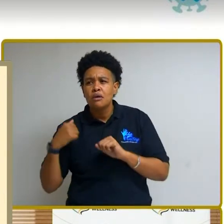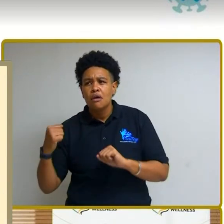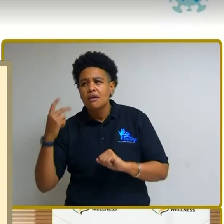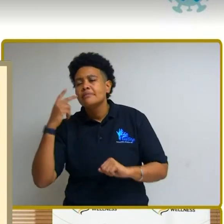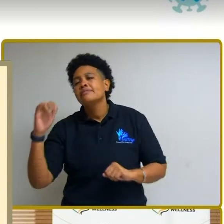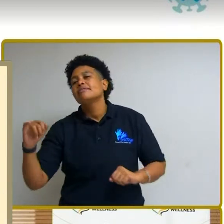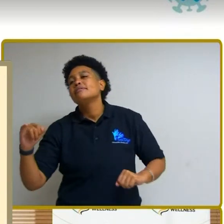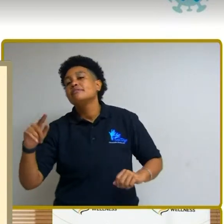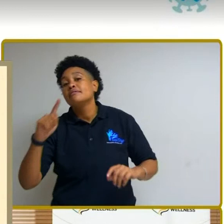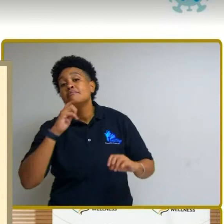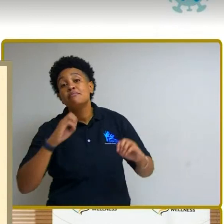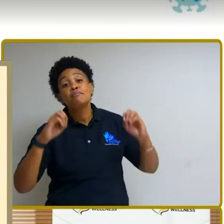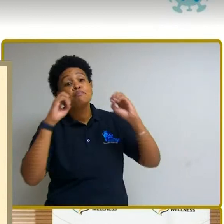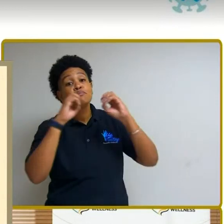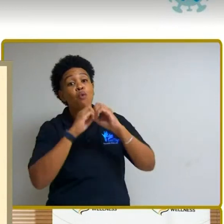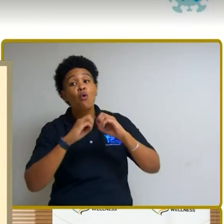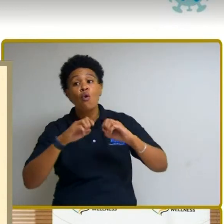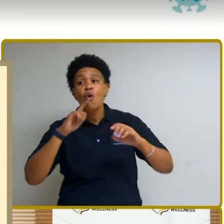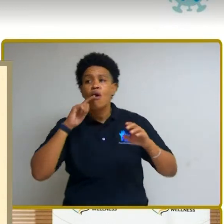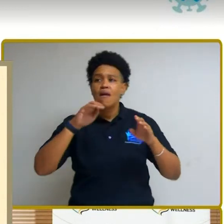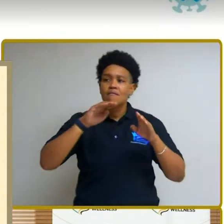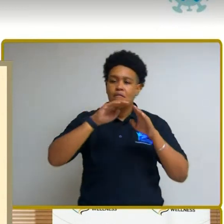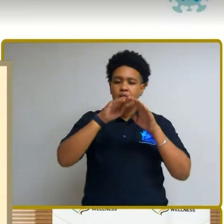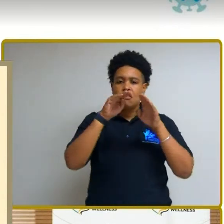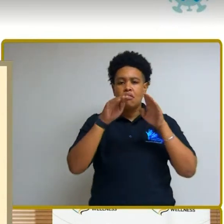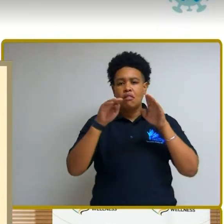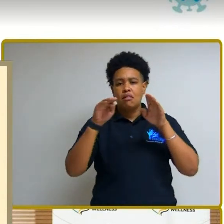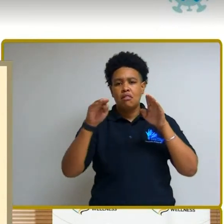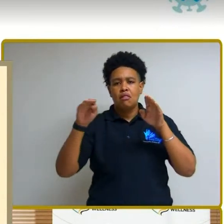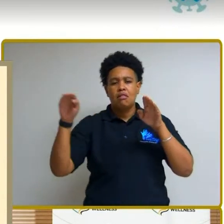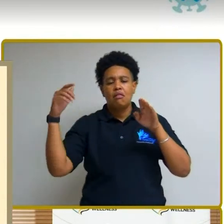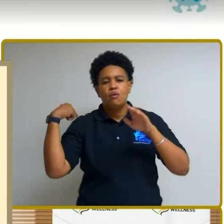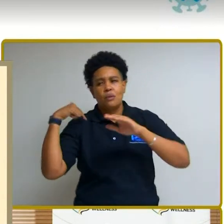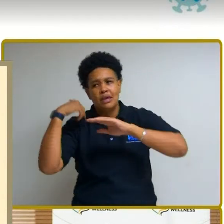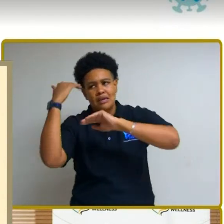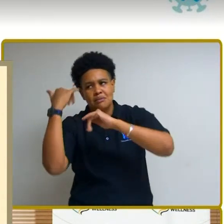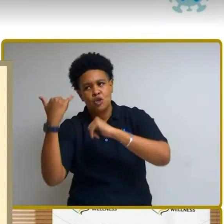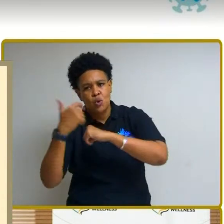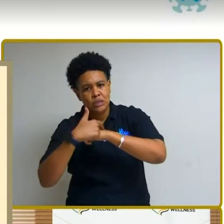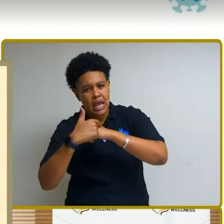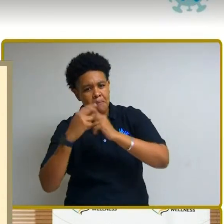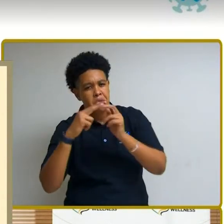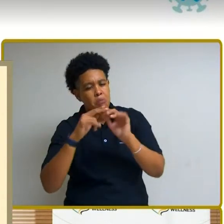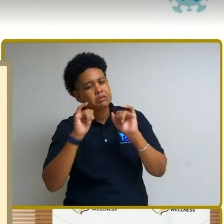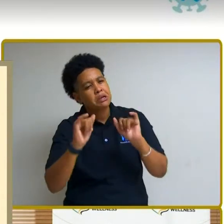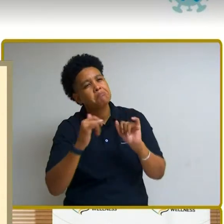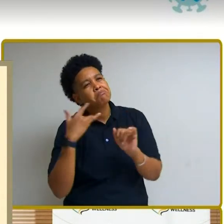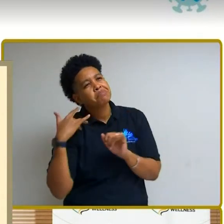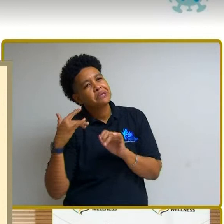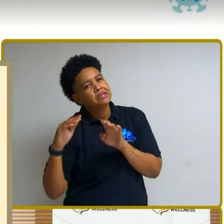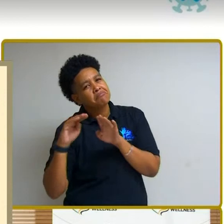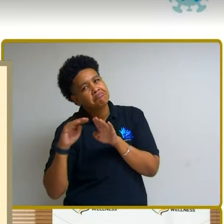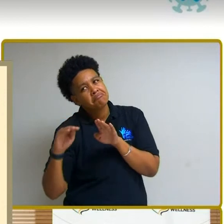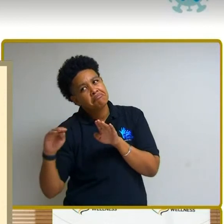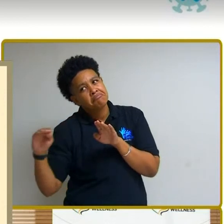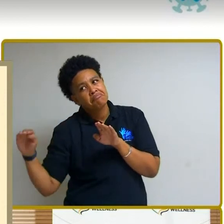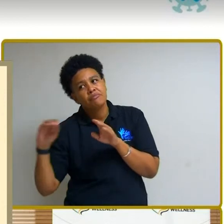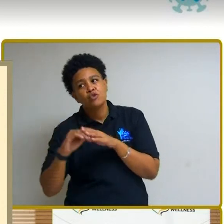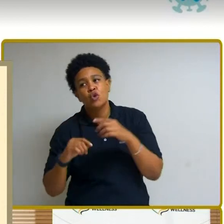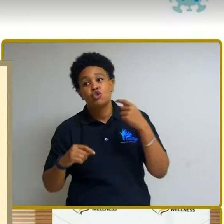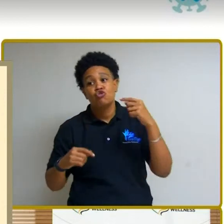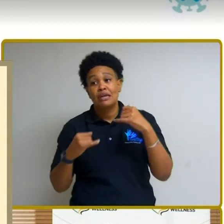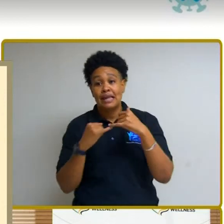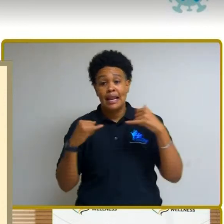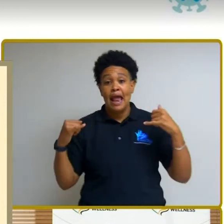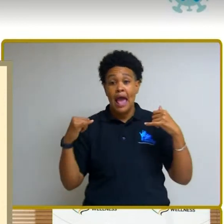see that more of the plateauing that we would expect at this time. So we would have in the green